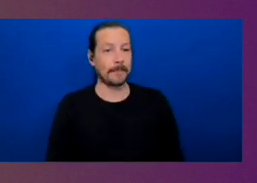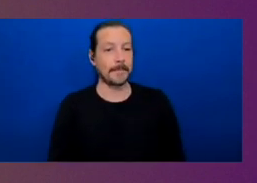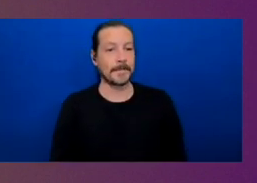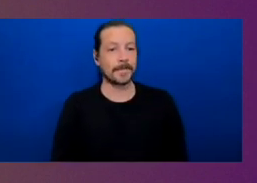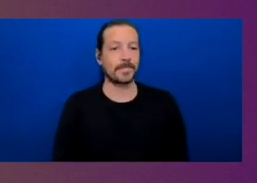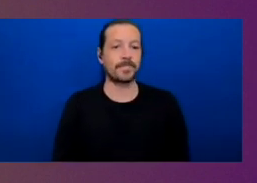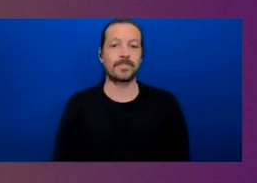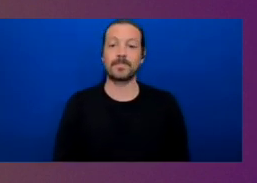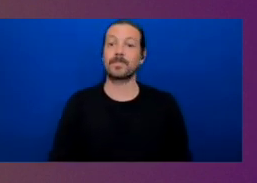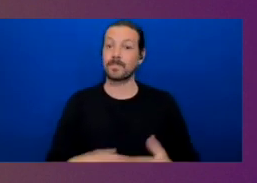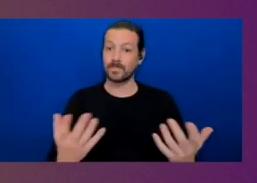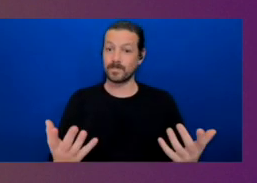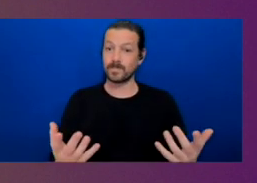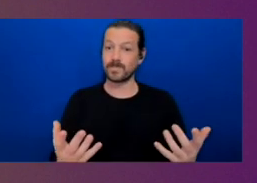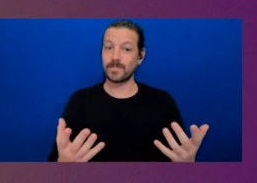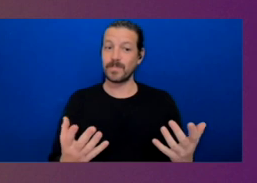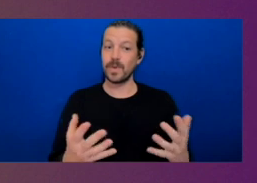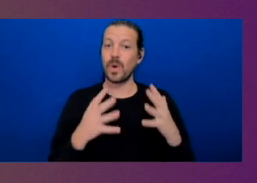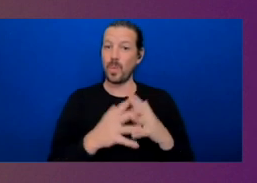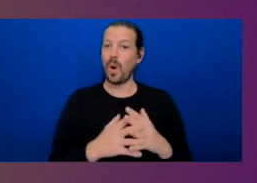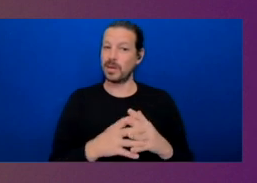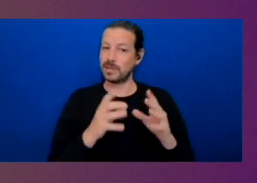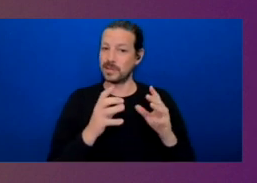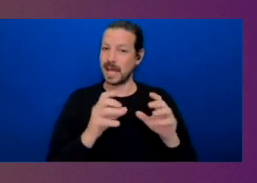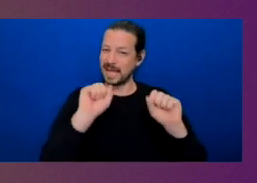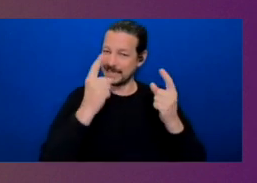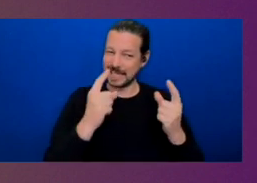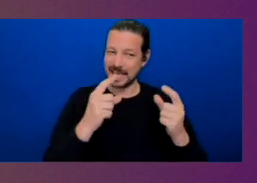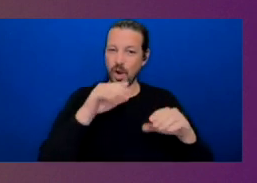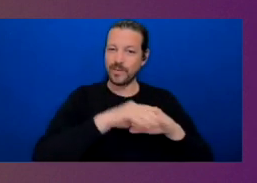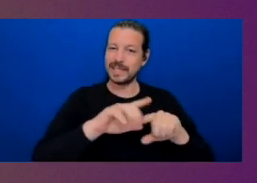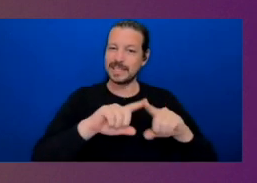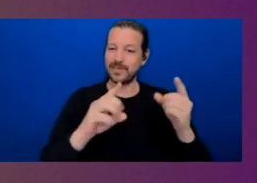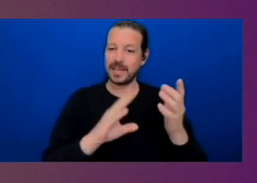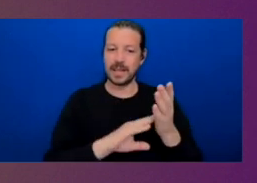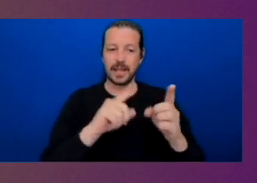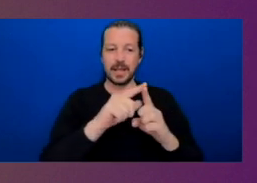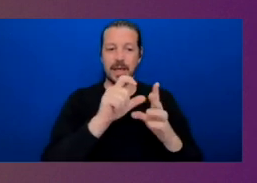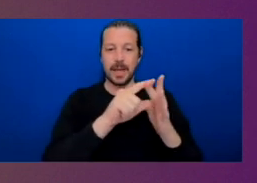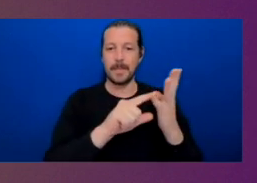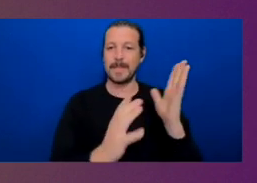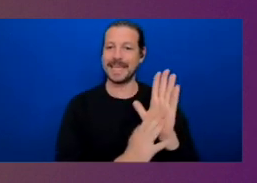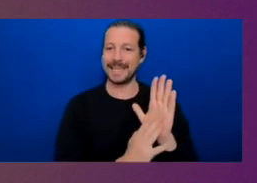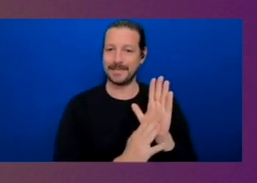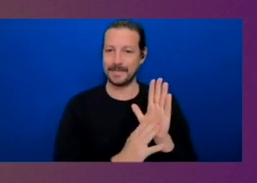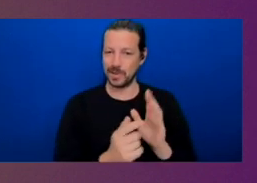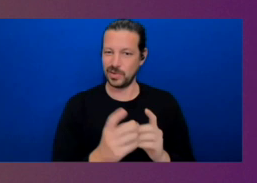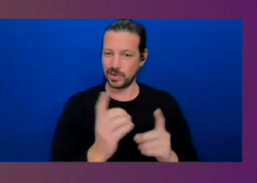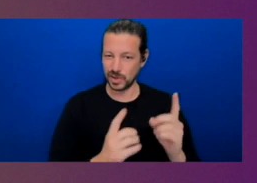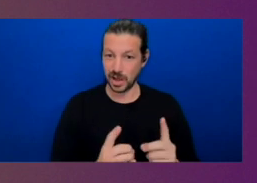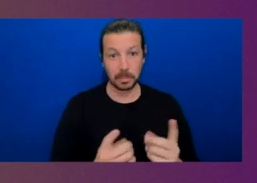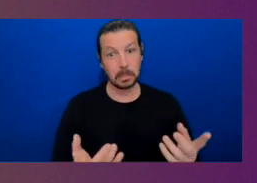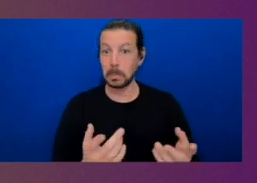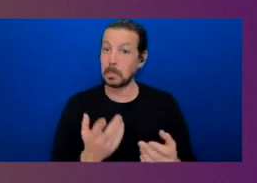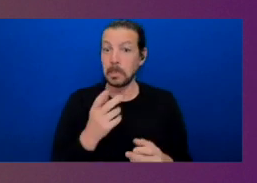Get to know the different medium or media for which you're designing. So if you're an oil painter, you